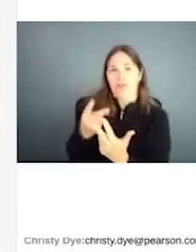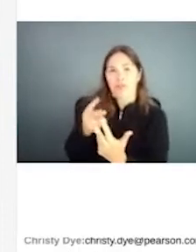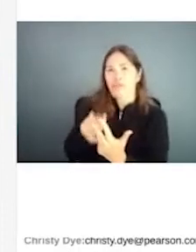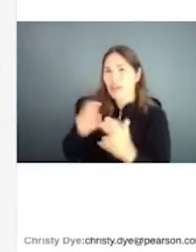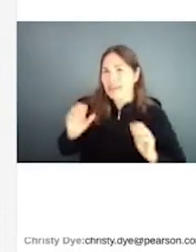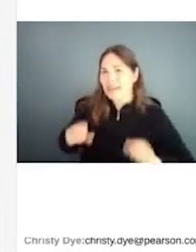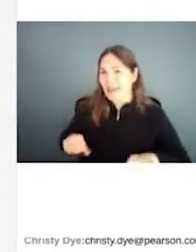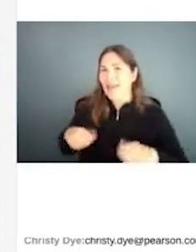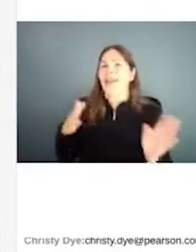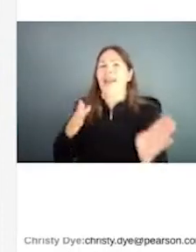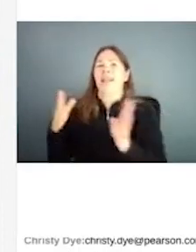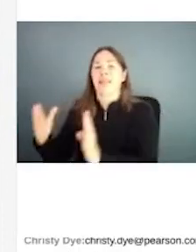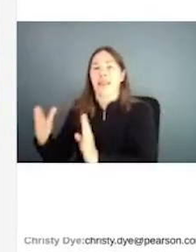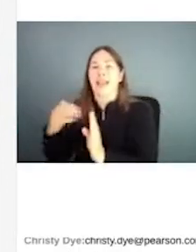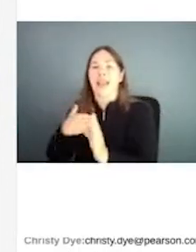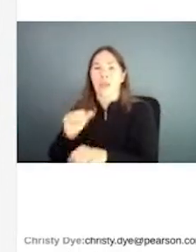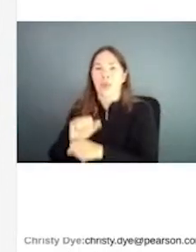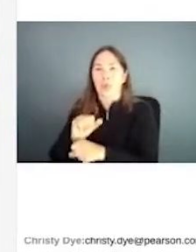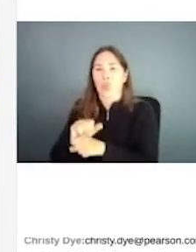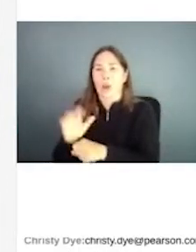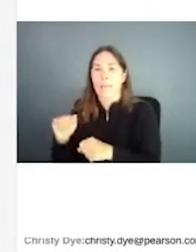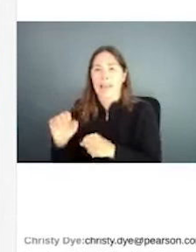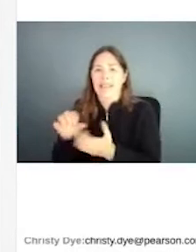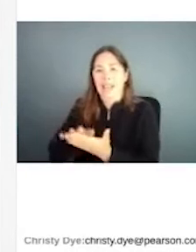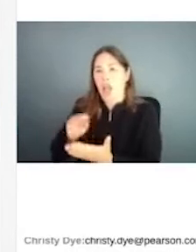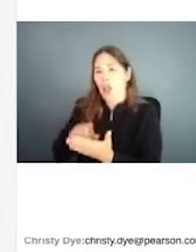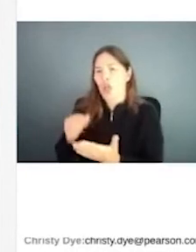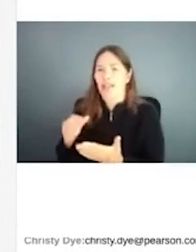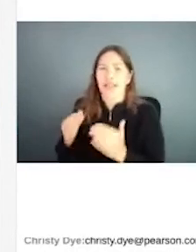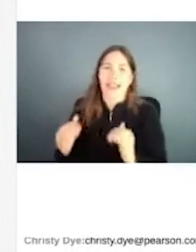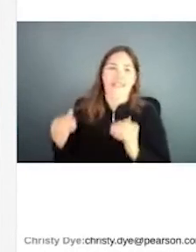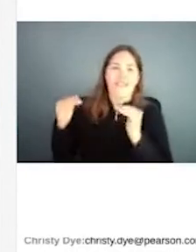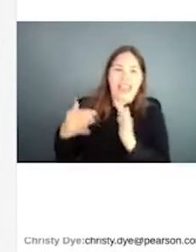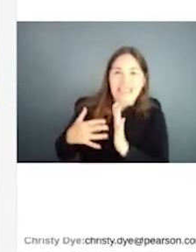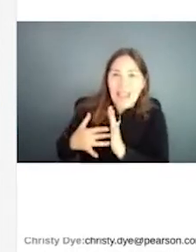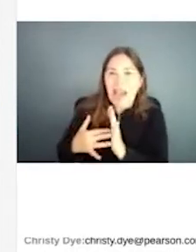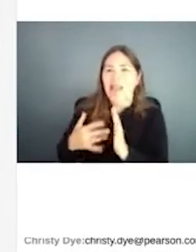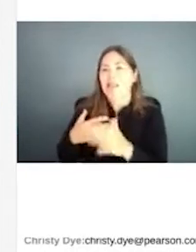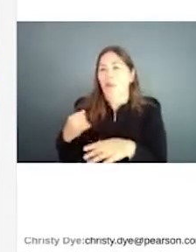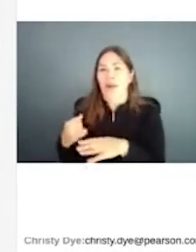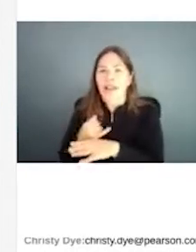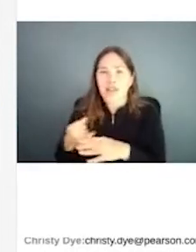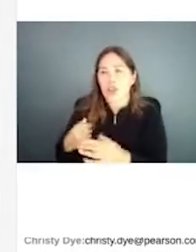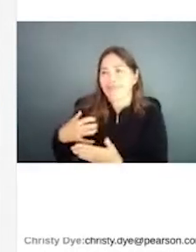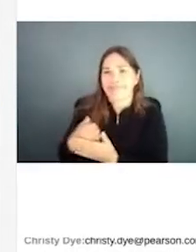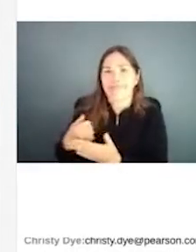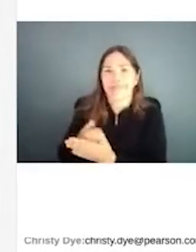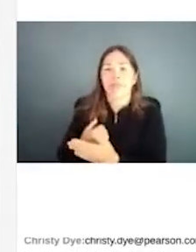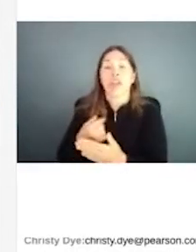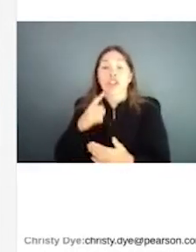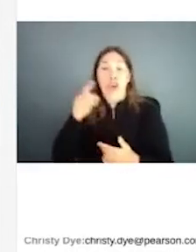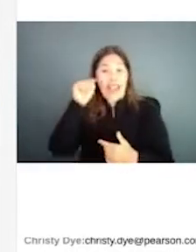have our work-based learnings, right? Our advanced studies or our apprenticeship, our internship. So in theory,